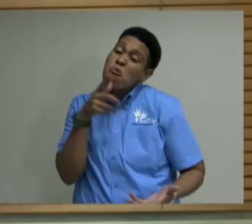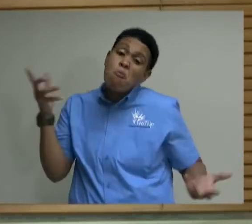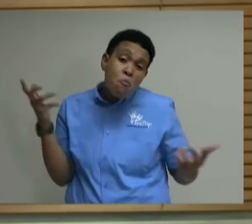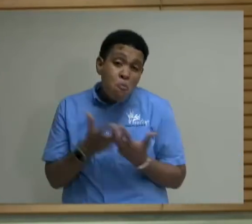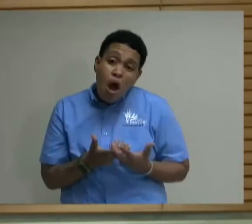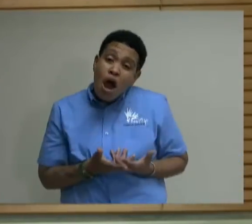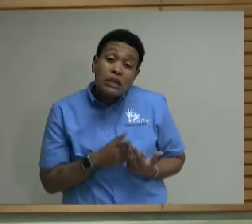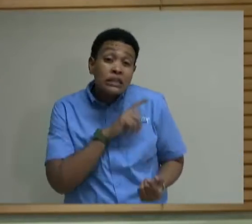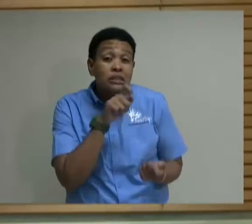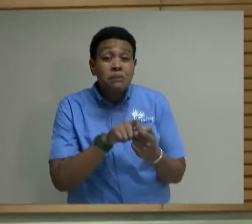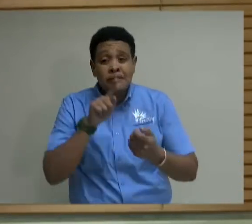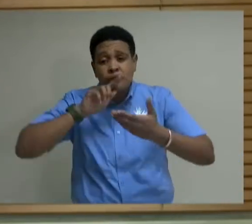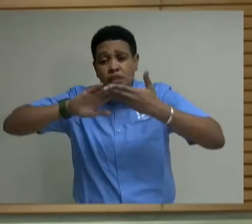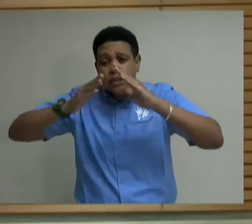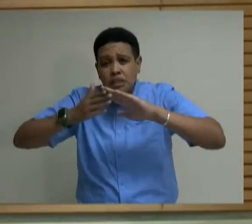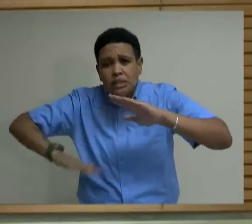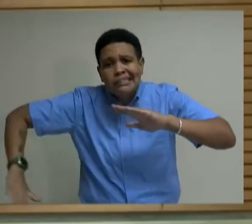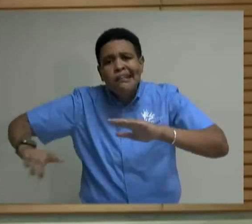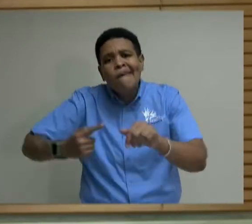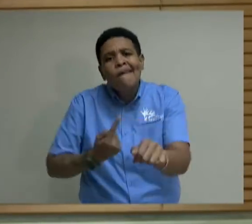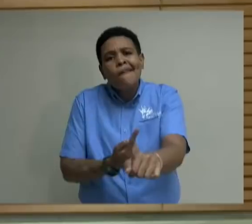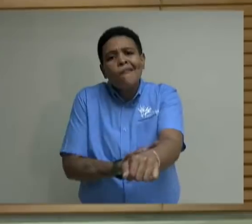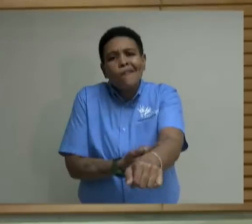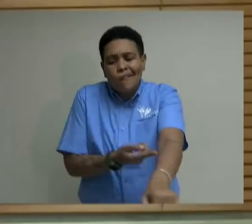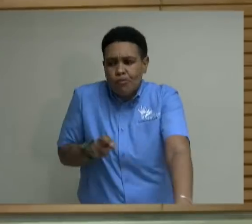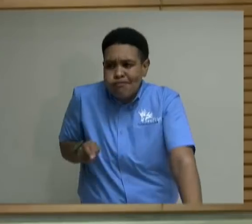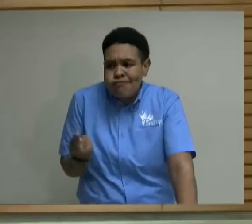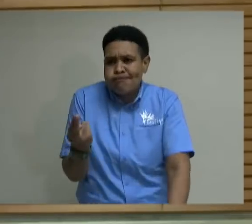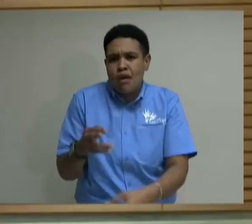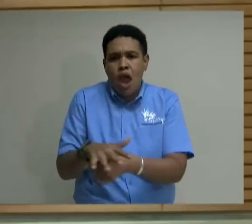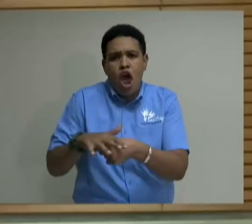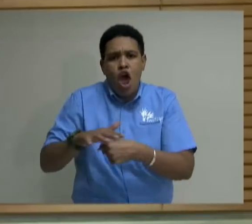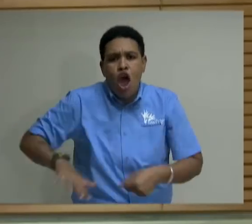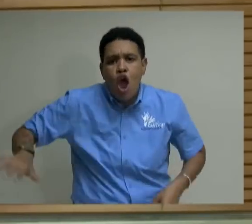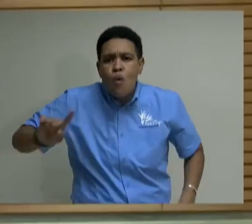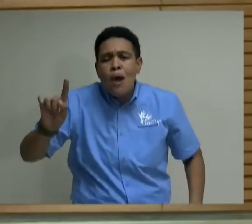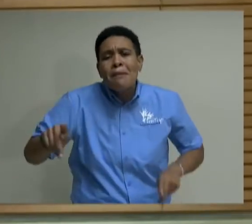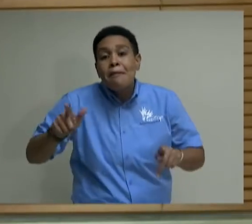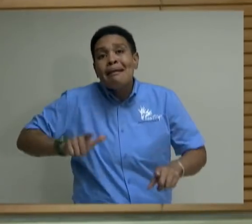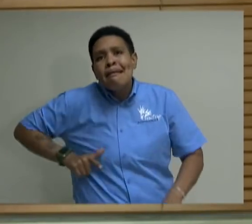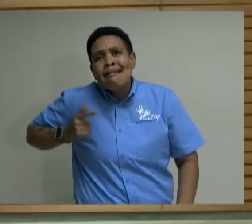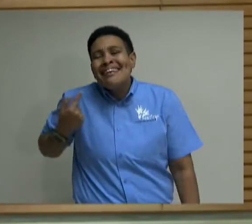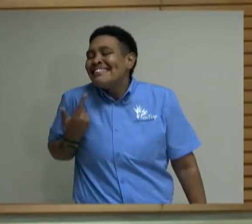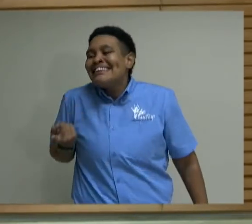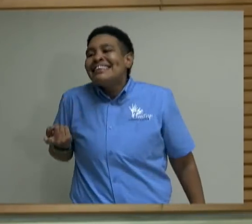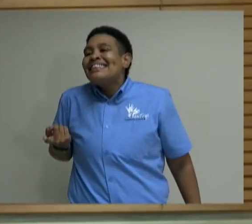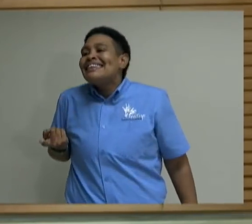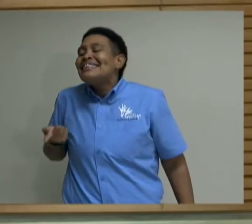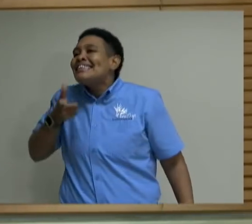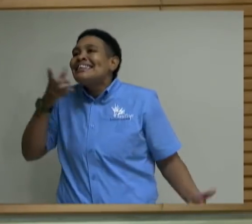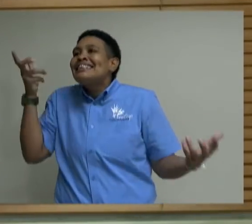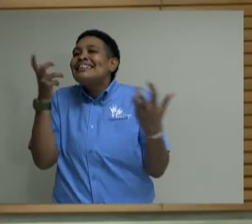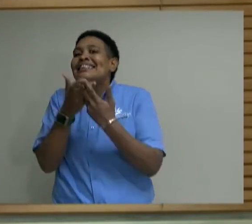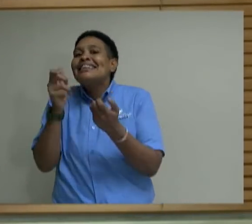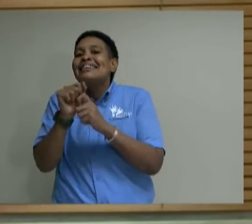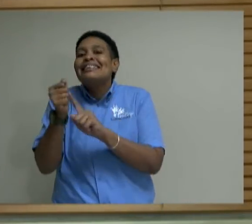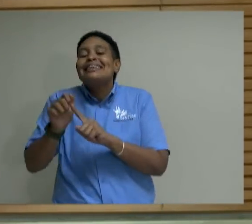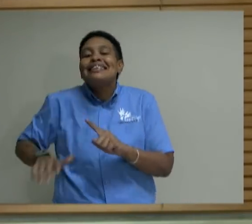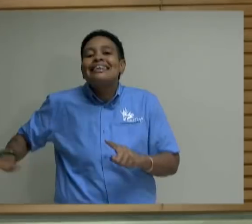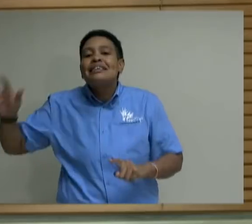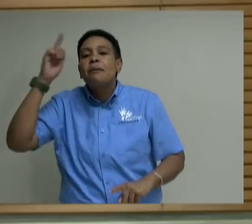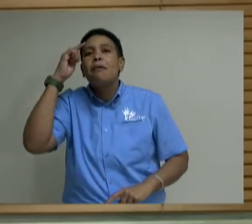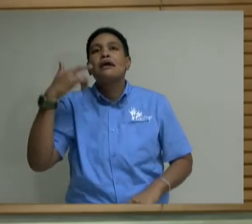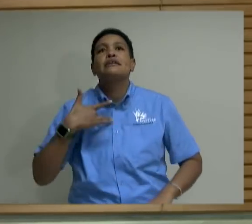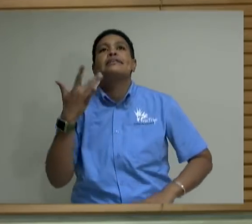urban centers, the inner city spaces where persons lived in less than ideal circumstances because of the rate